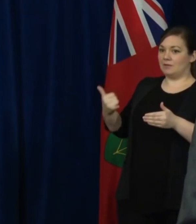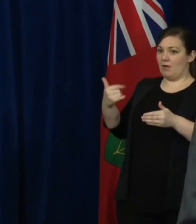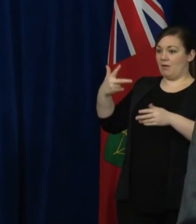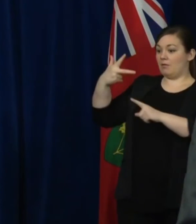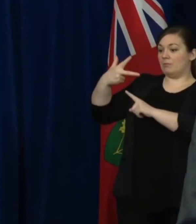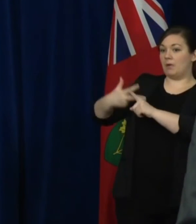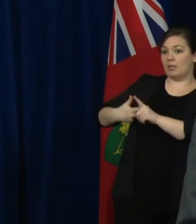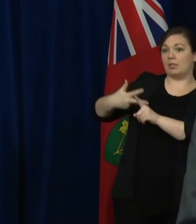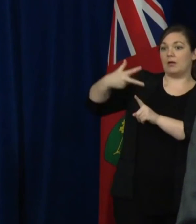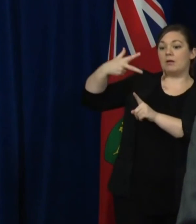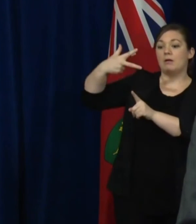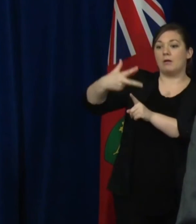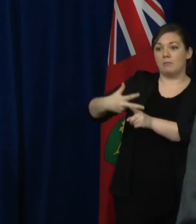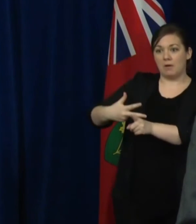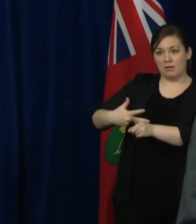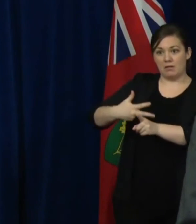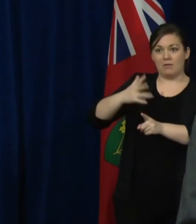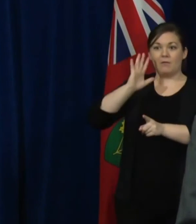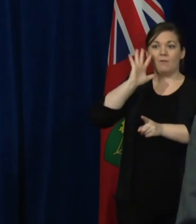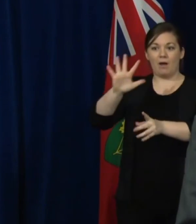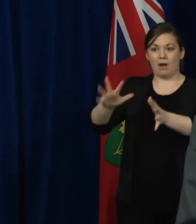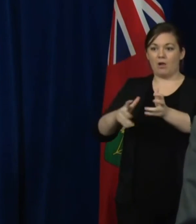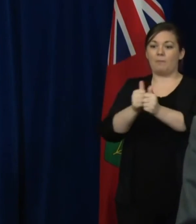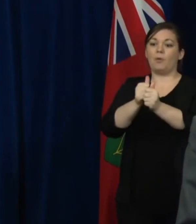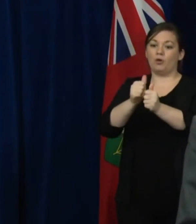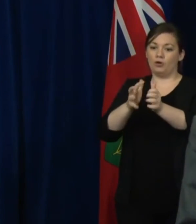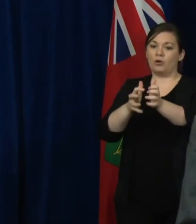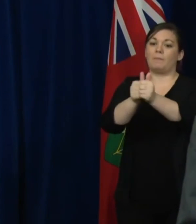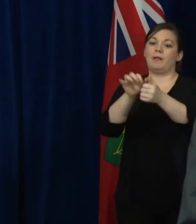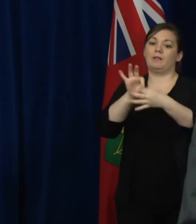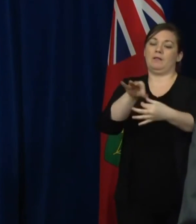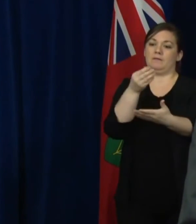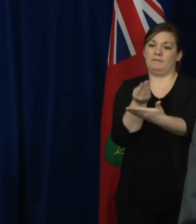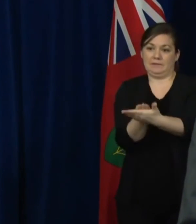the financials. So we will, on a very regular basis, be reporting back